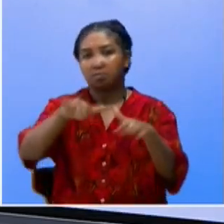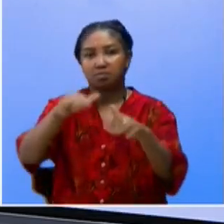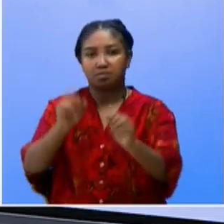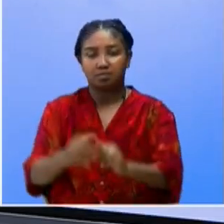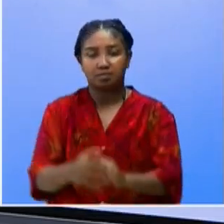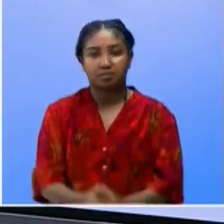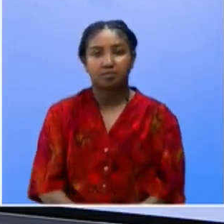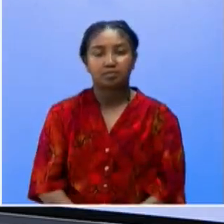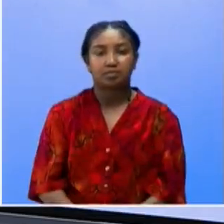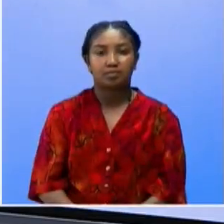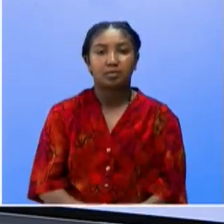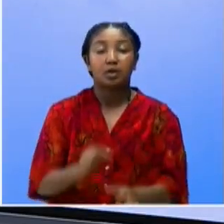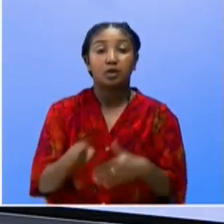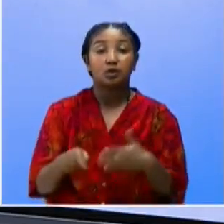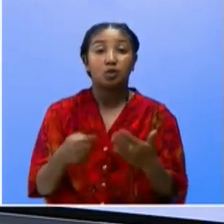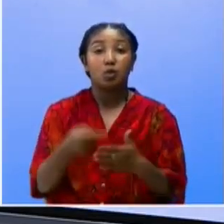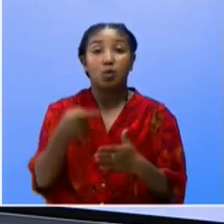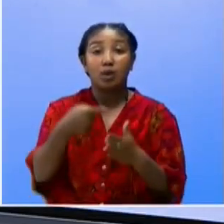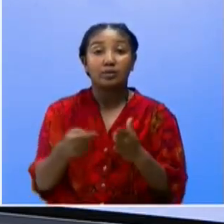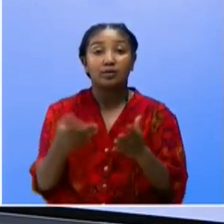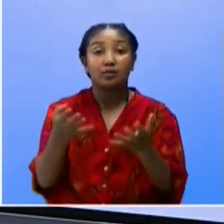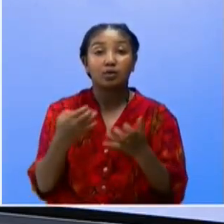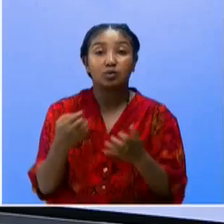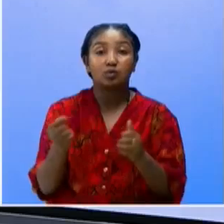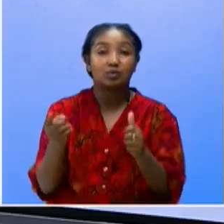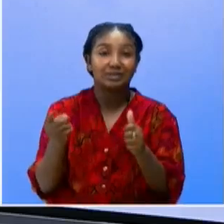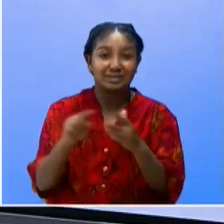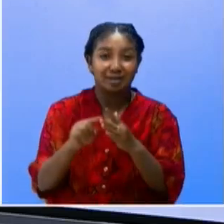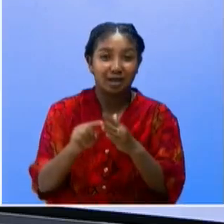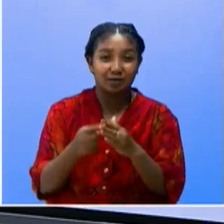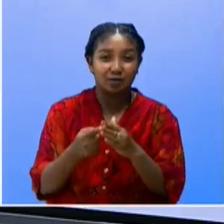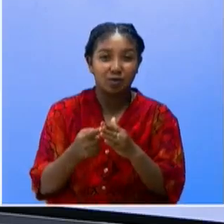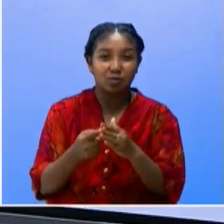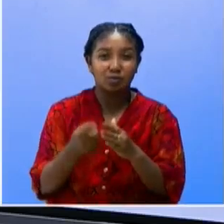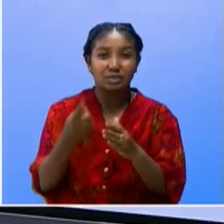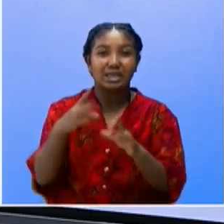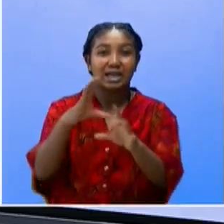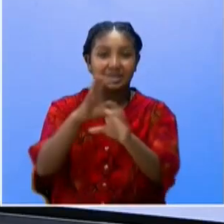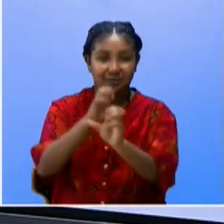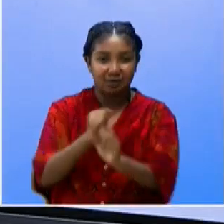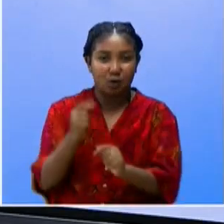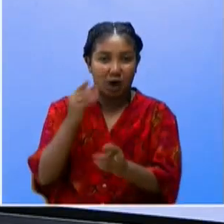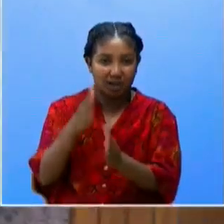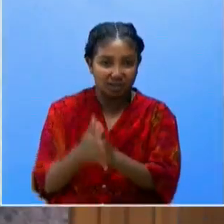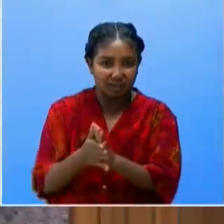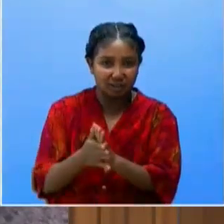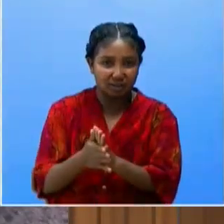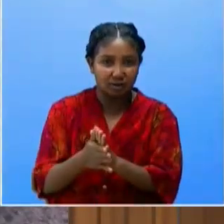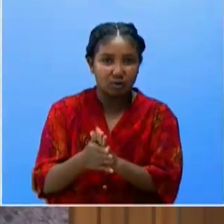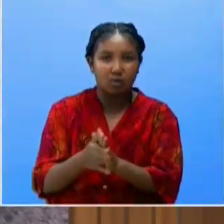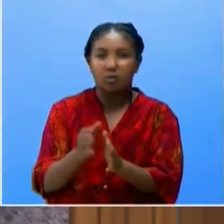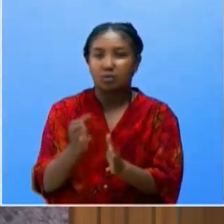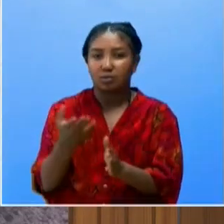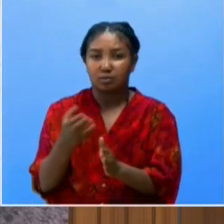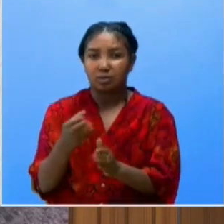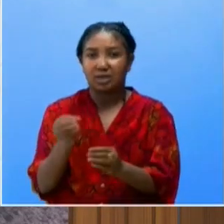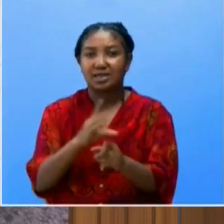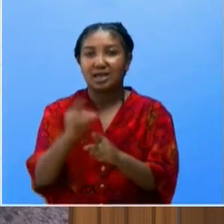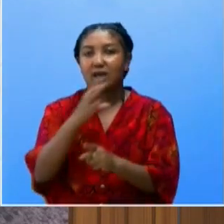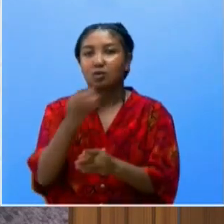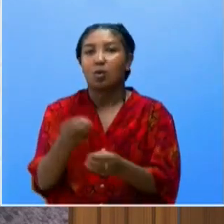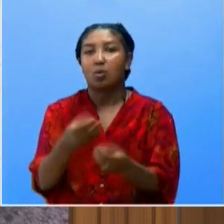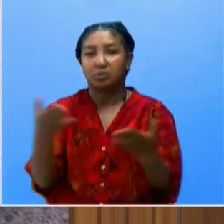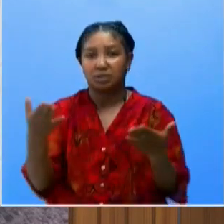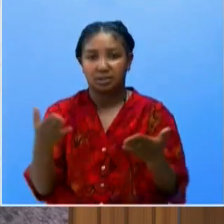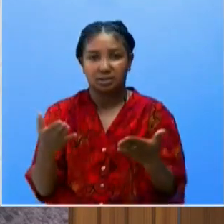it. So what if you want to start from the receiver of the action, which we say here, indirect